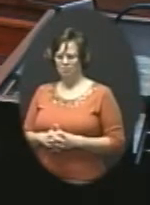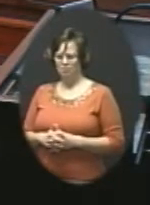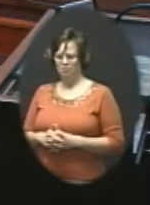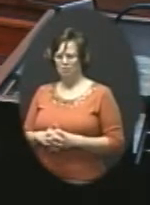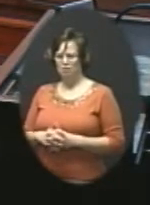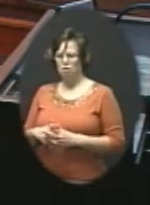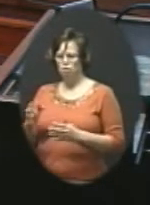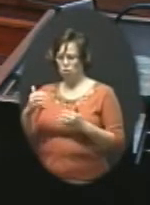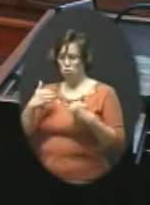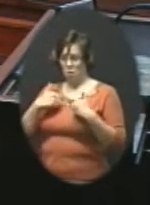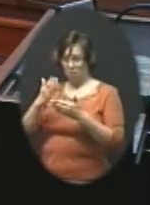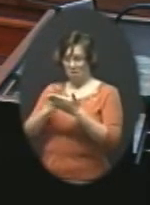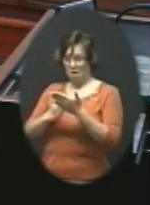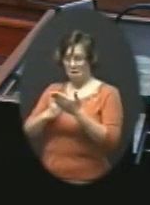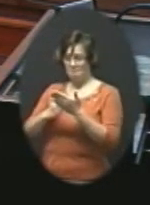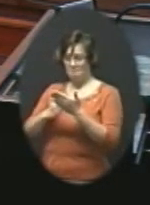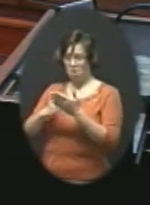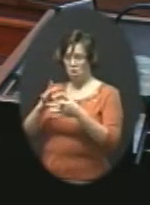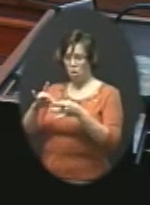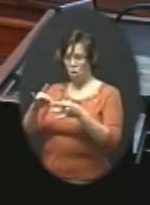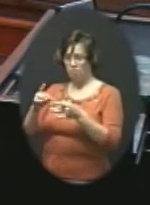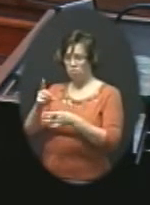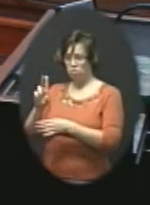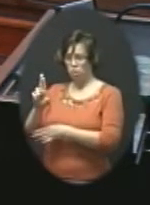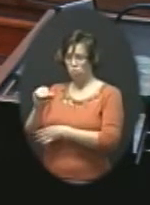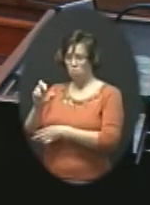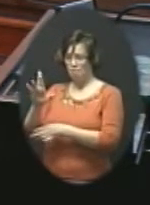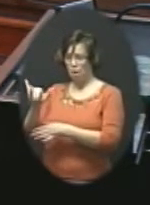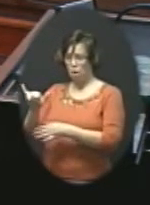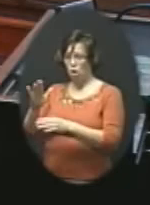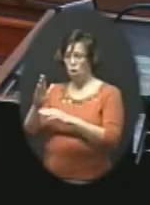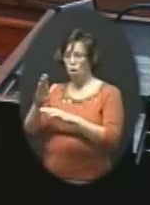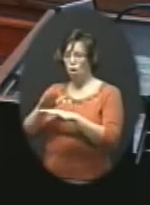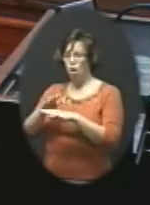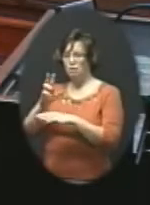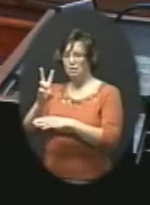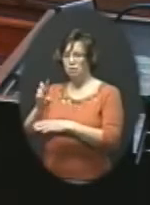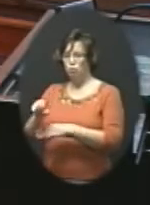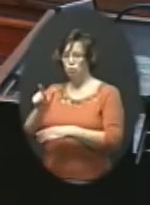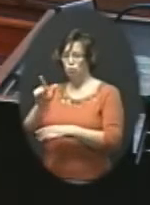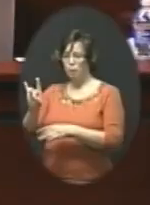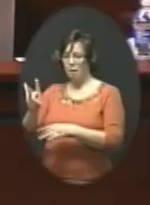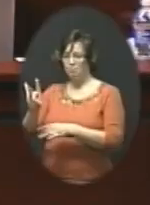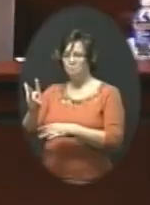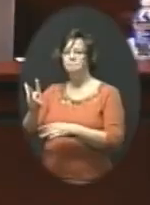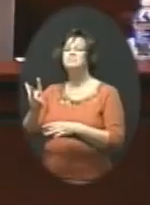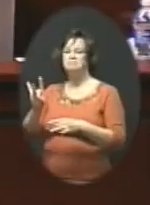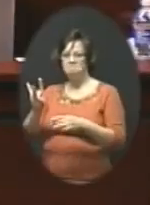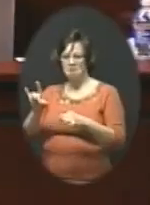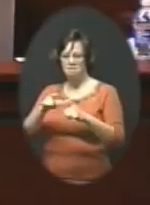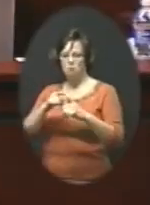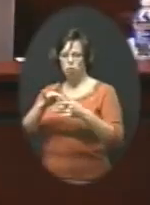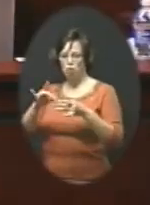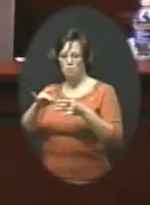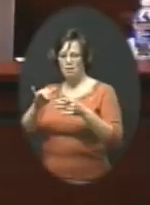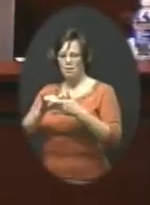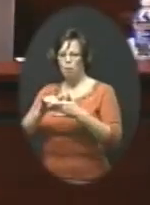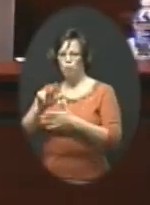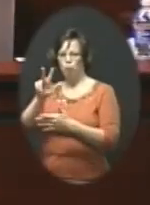Dr. Berry, do you have some comments that you would like to make on 6.28? Sure. And the first comment is that we